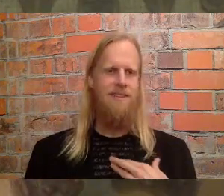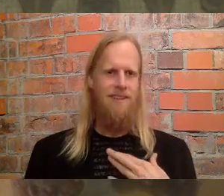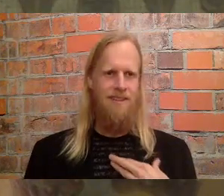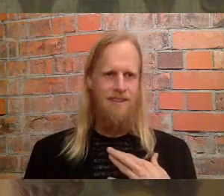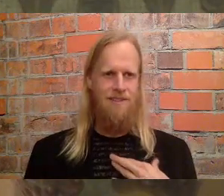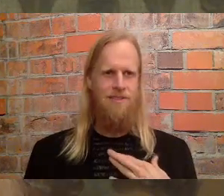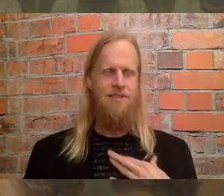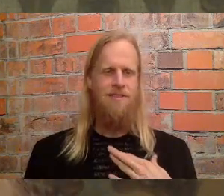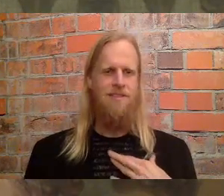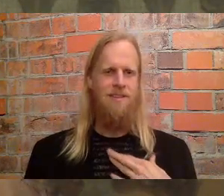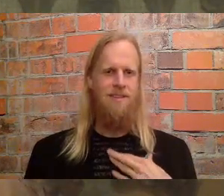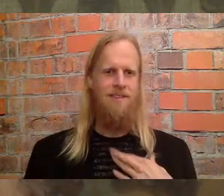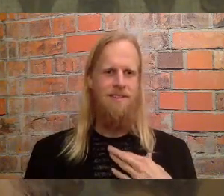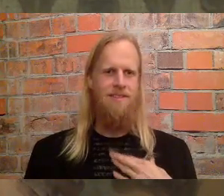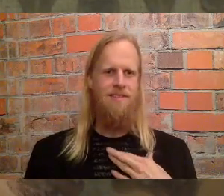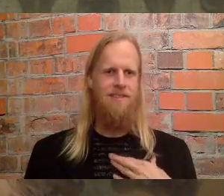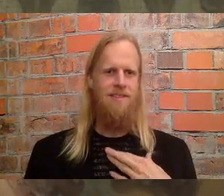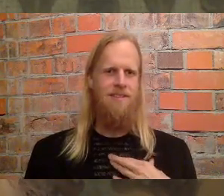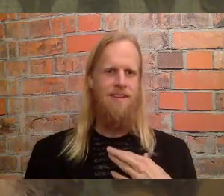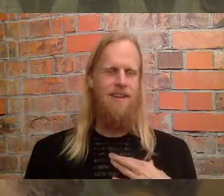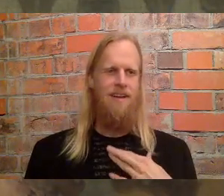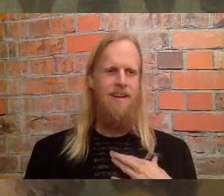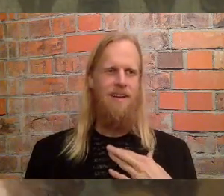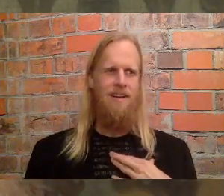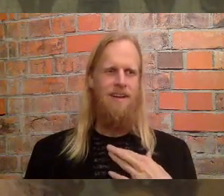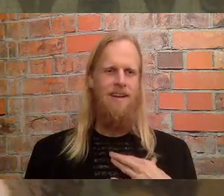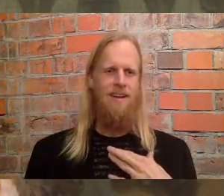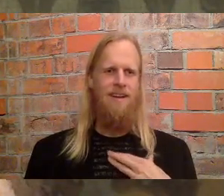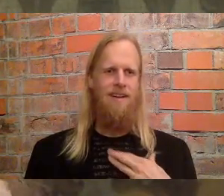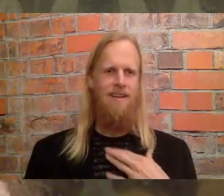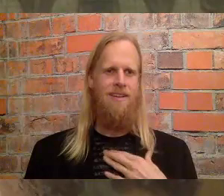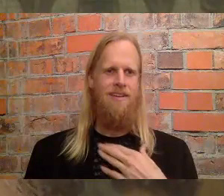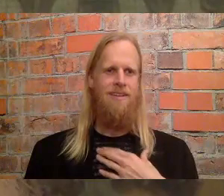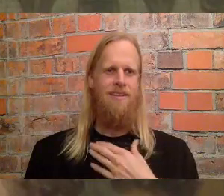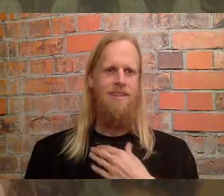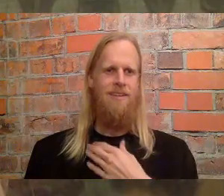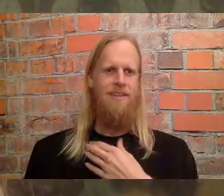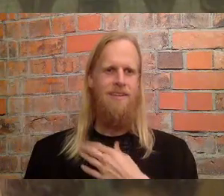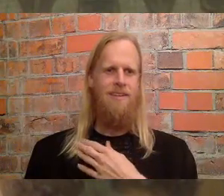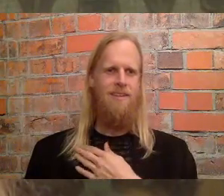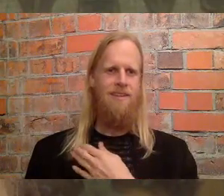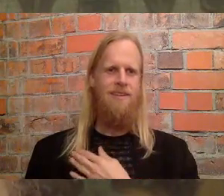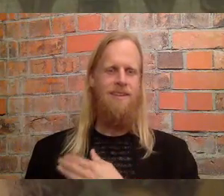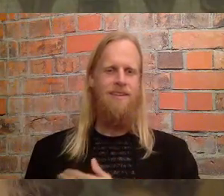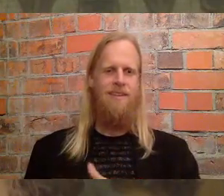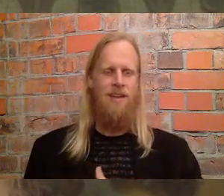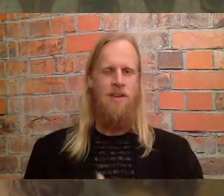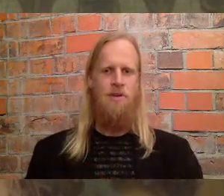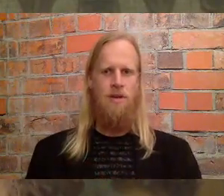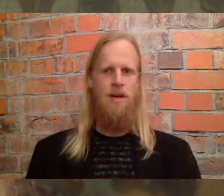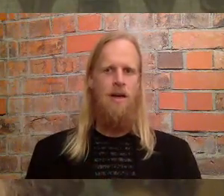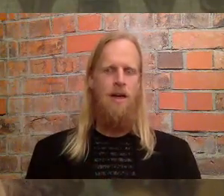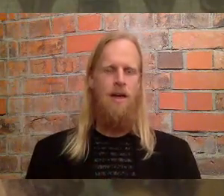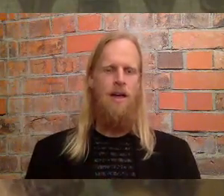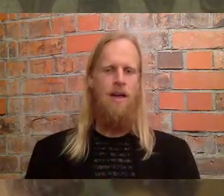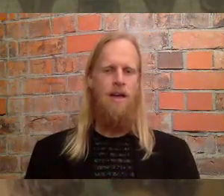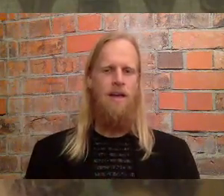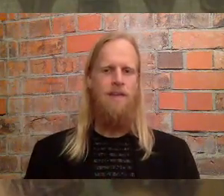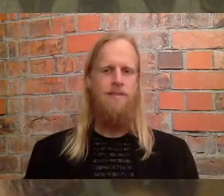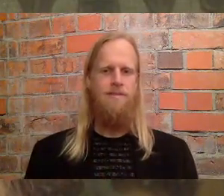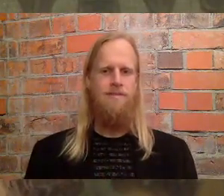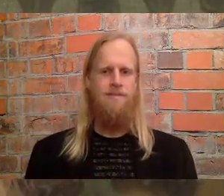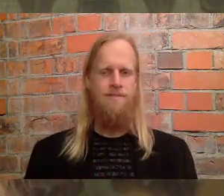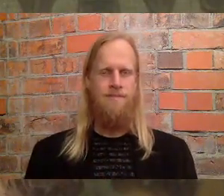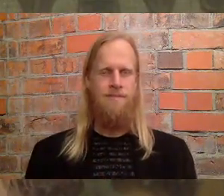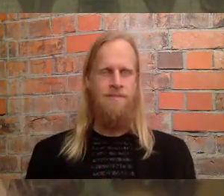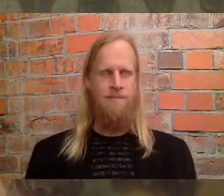So I want you to know that you will go through a similar process. We don't have a guarantee. But the one thing we can be